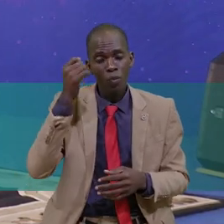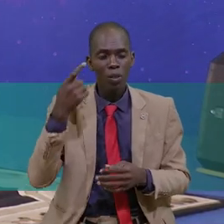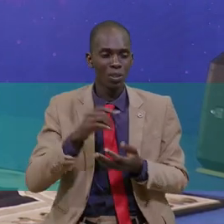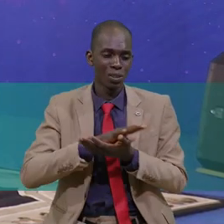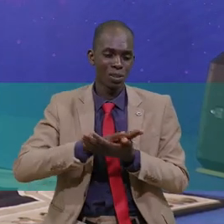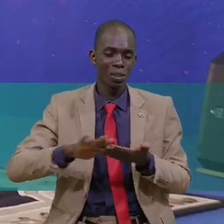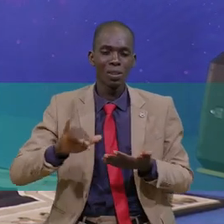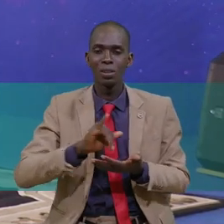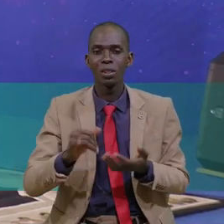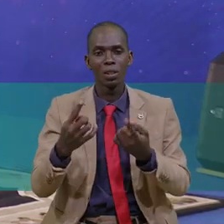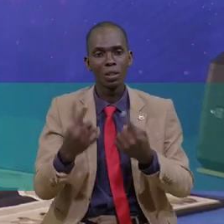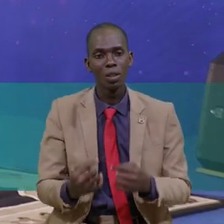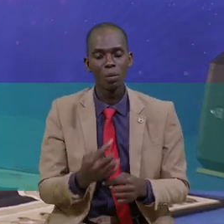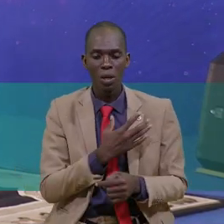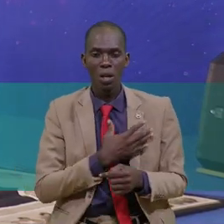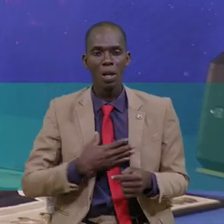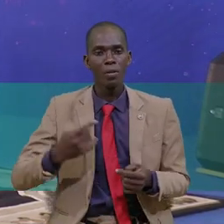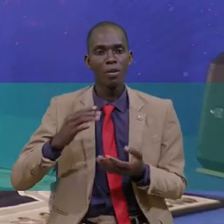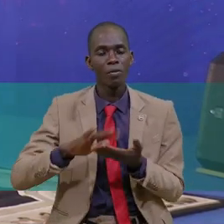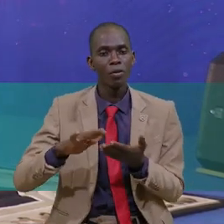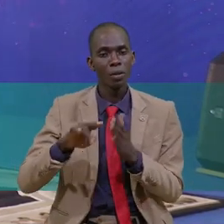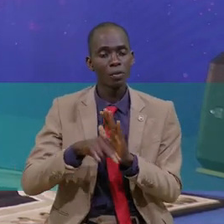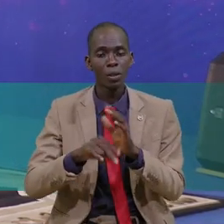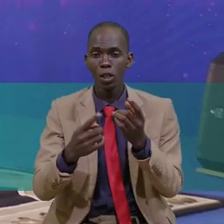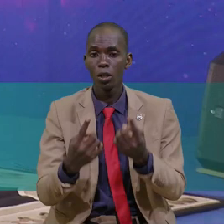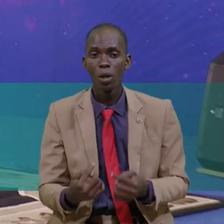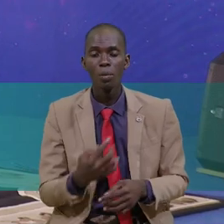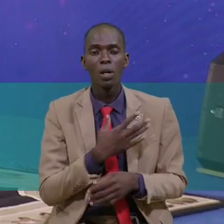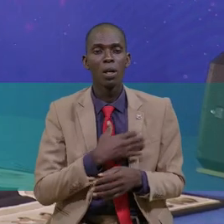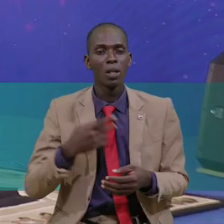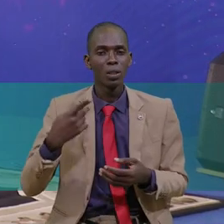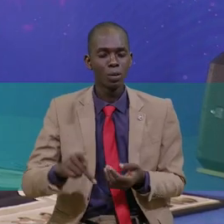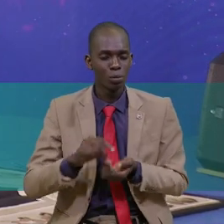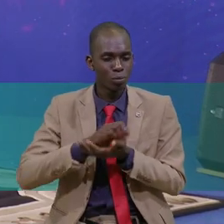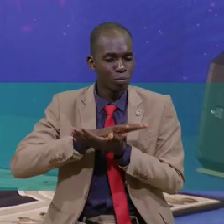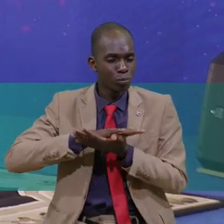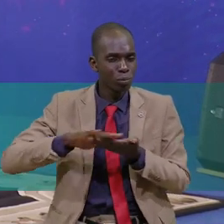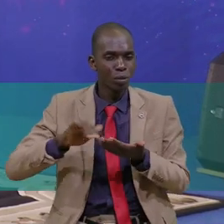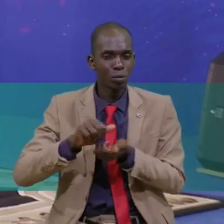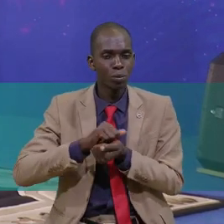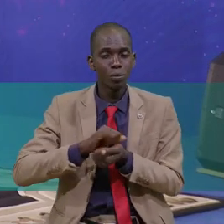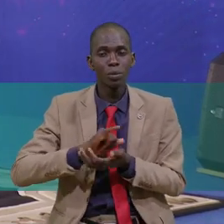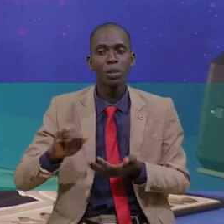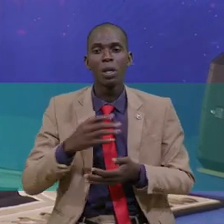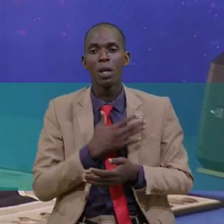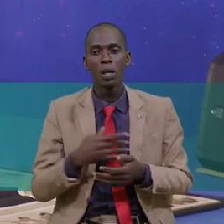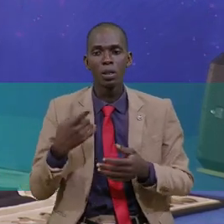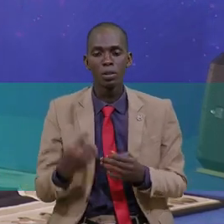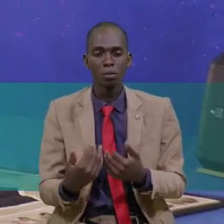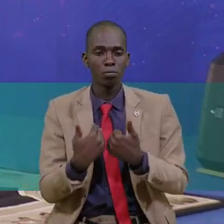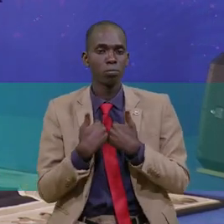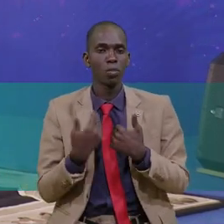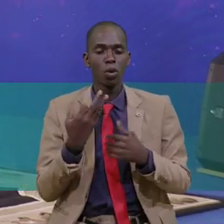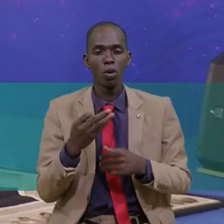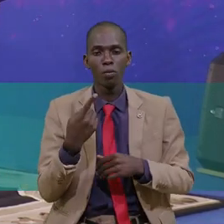and the forgiveness comes, and the purification comes, and the possession of the blessing of